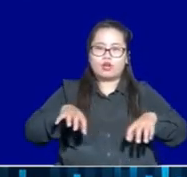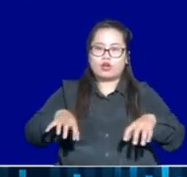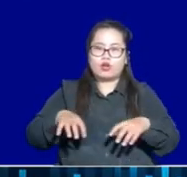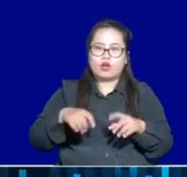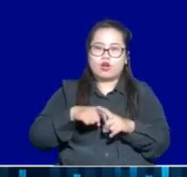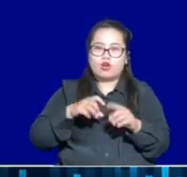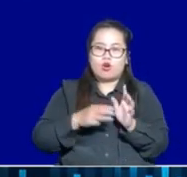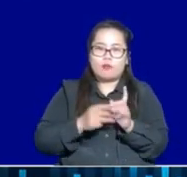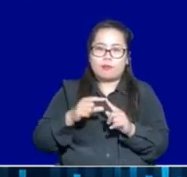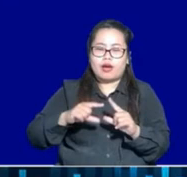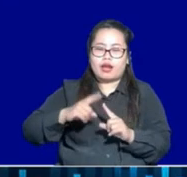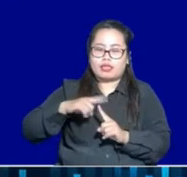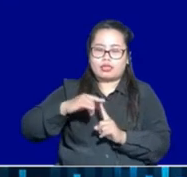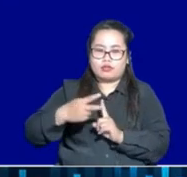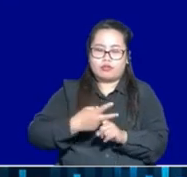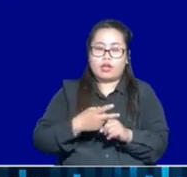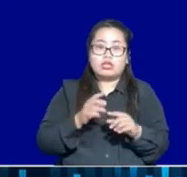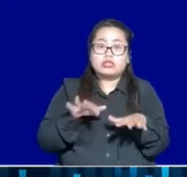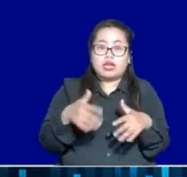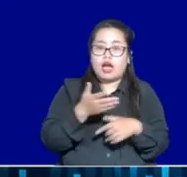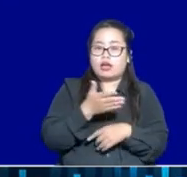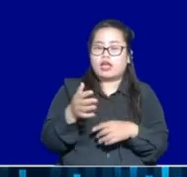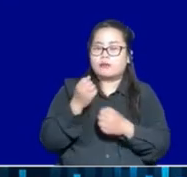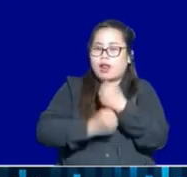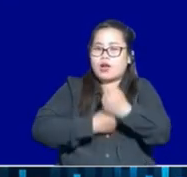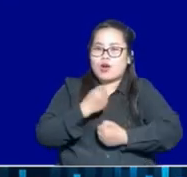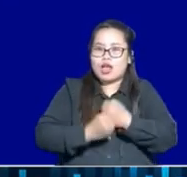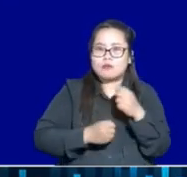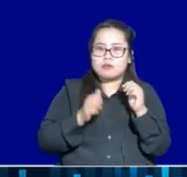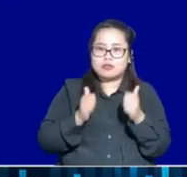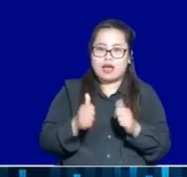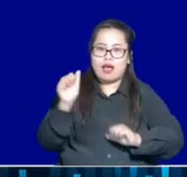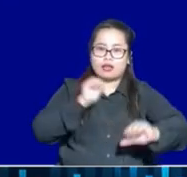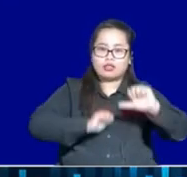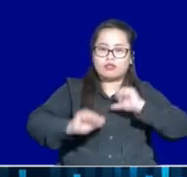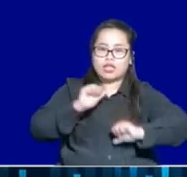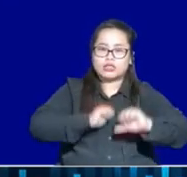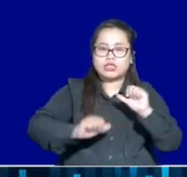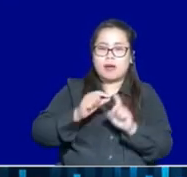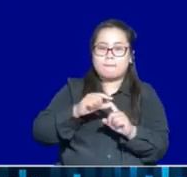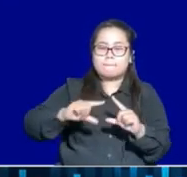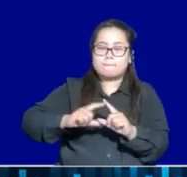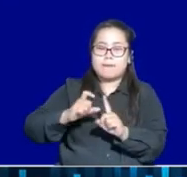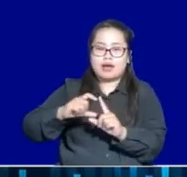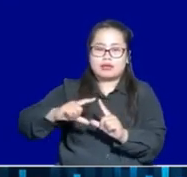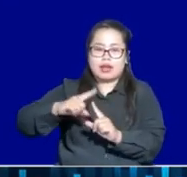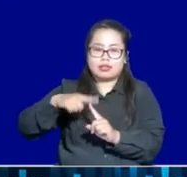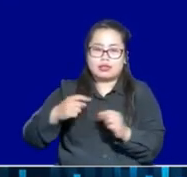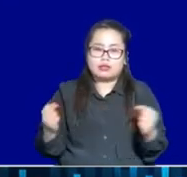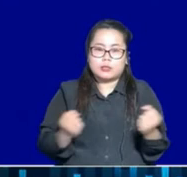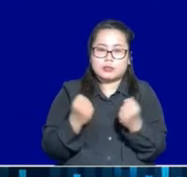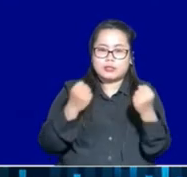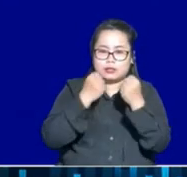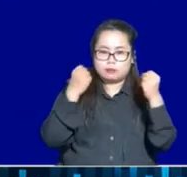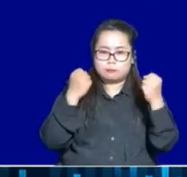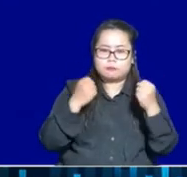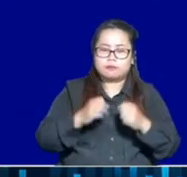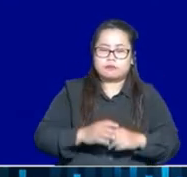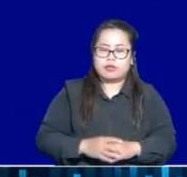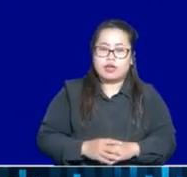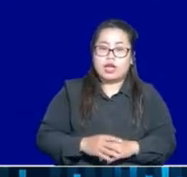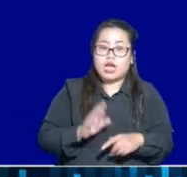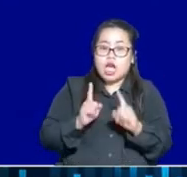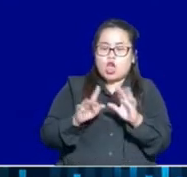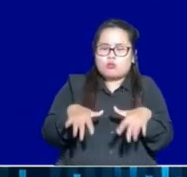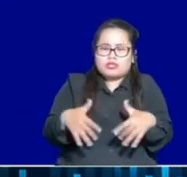energy intensive activities even if you didn't have energy, because it was very cheap to transport that energy, because that energy was